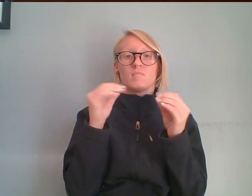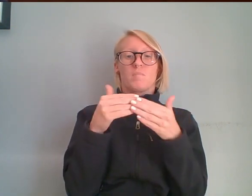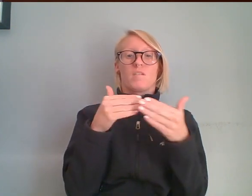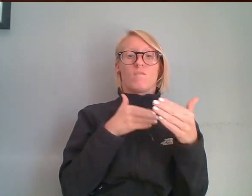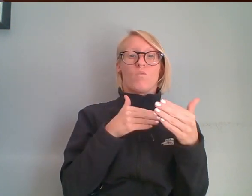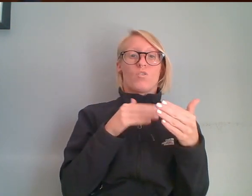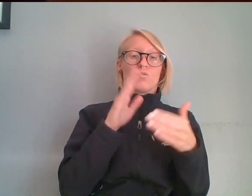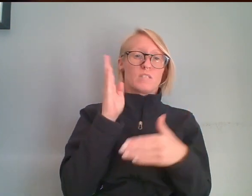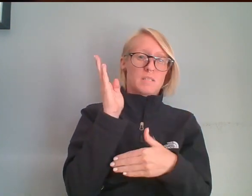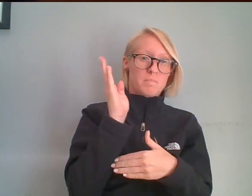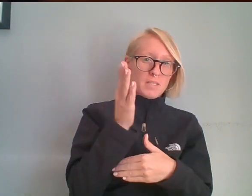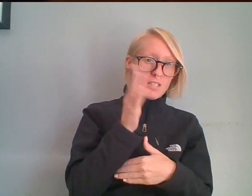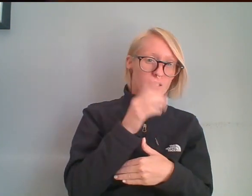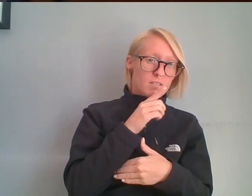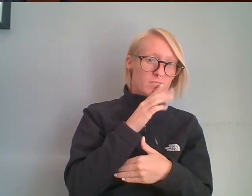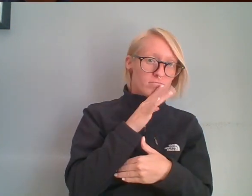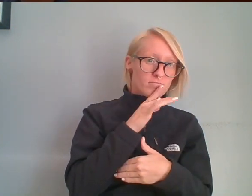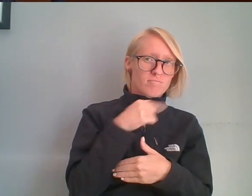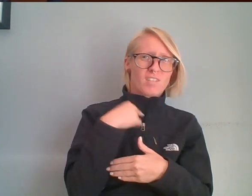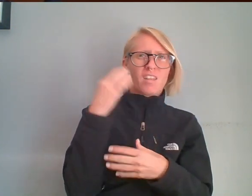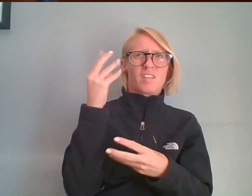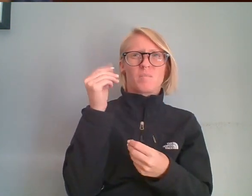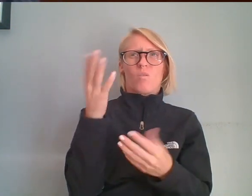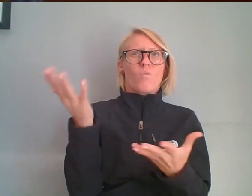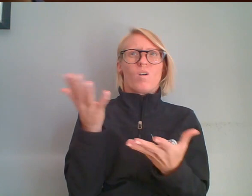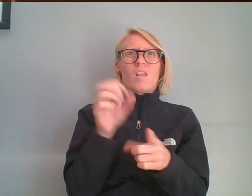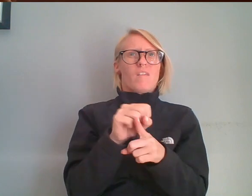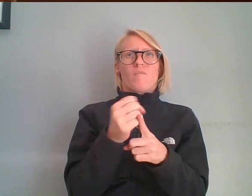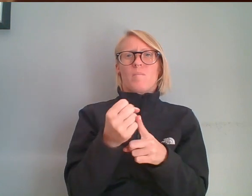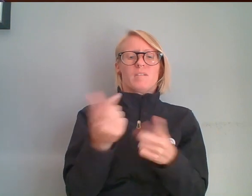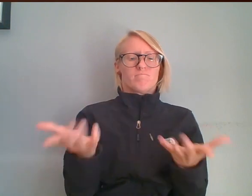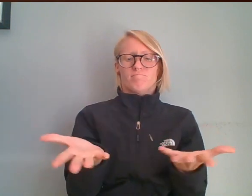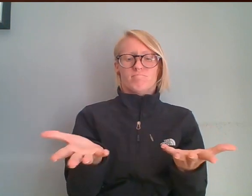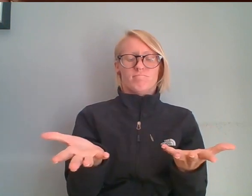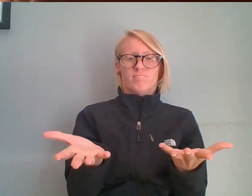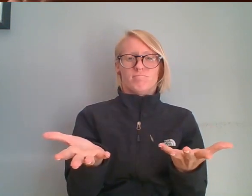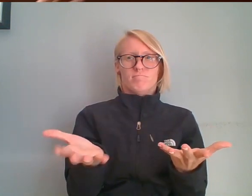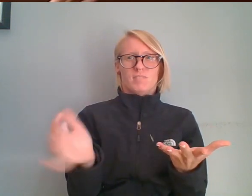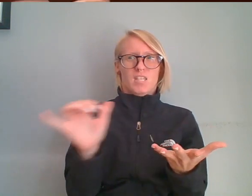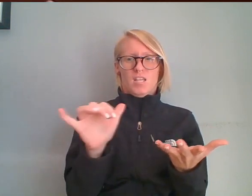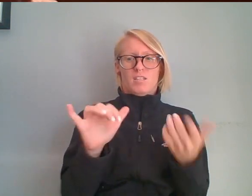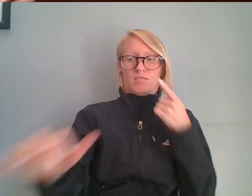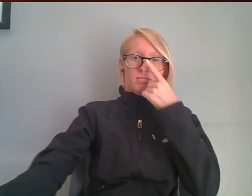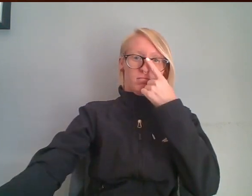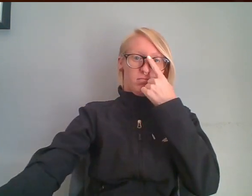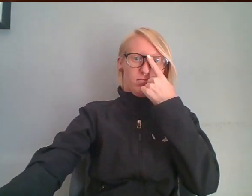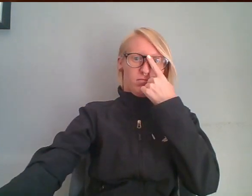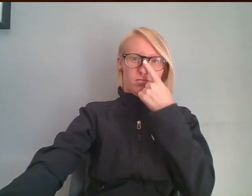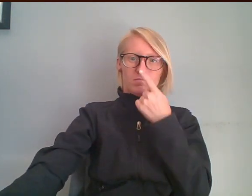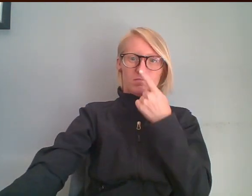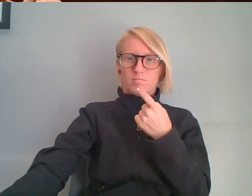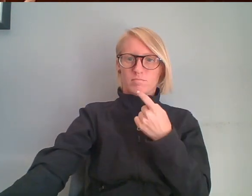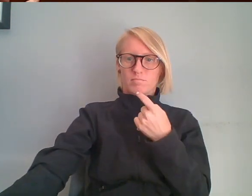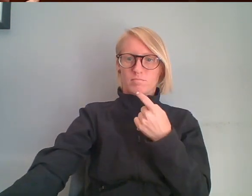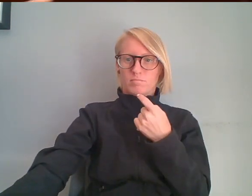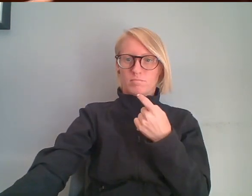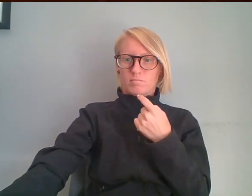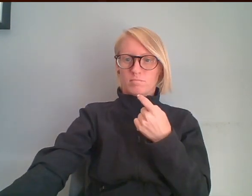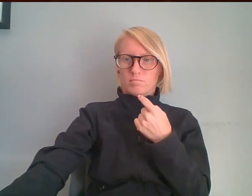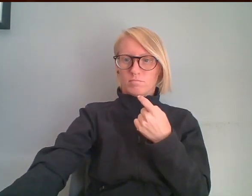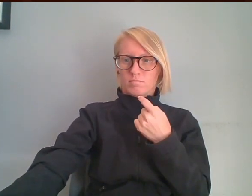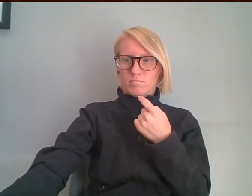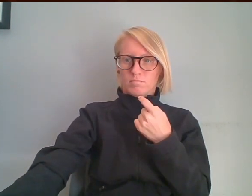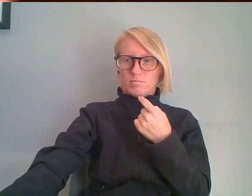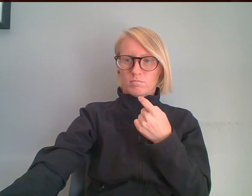you ever speak, you should think about what is the environment going to be like. So it shouldn't surprise you that there might be some challenges in the